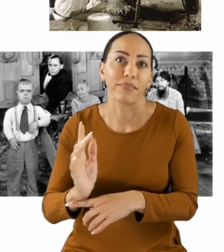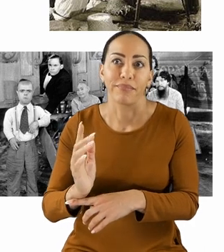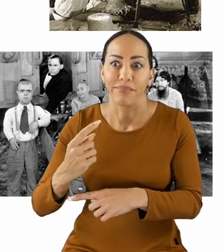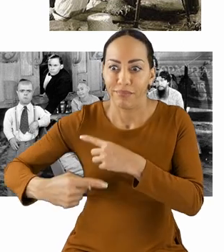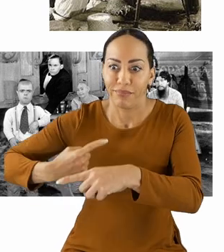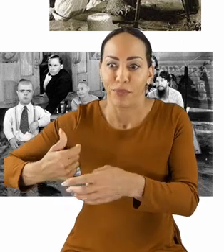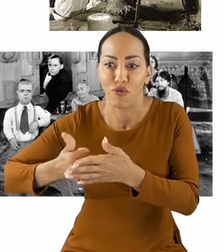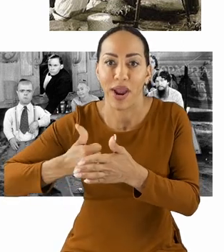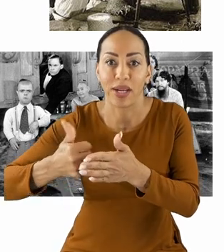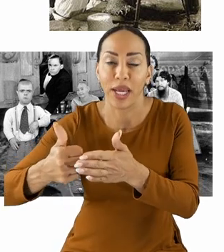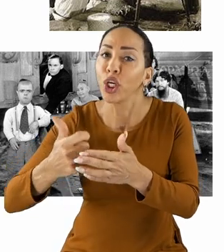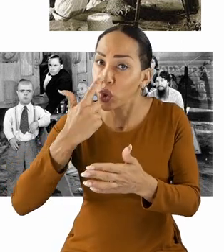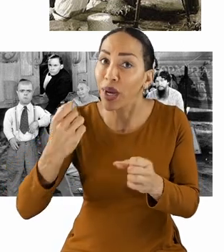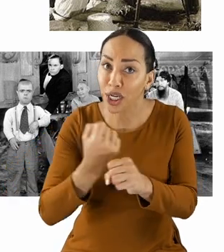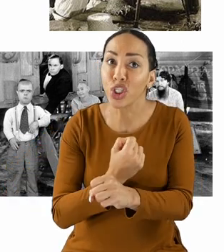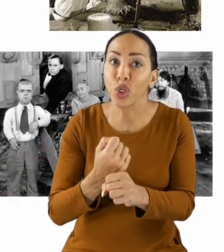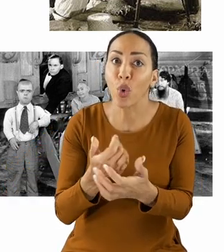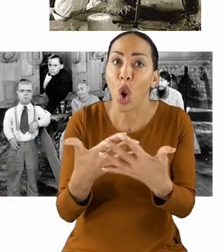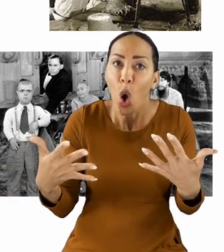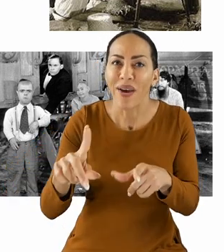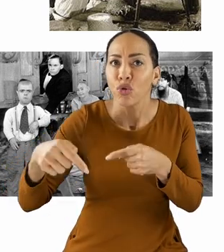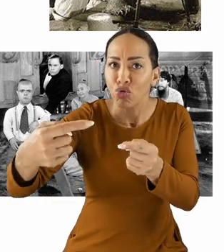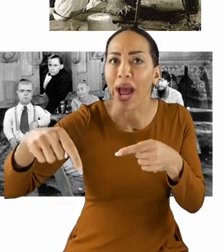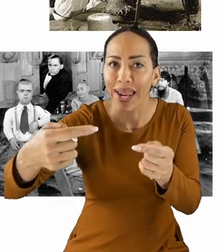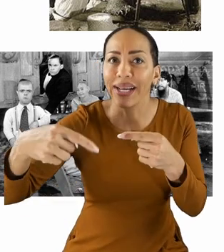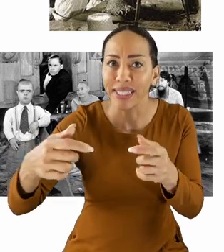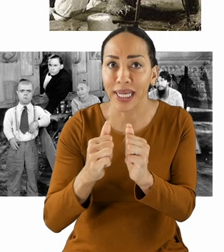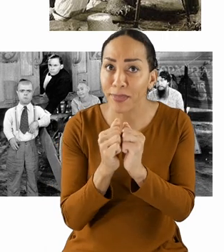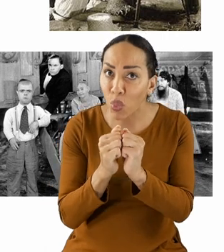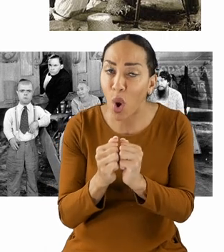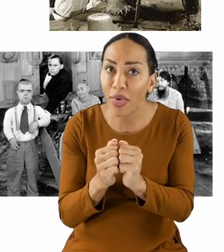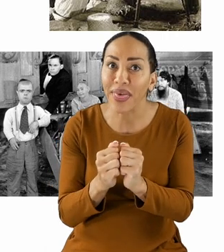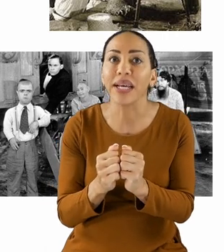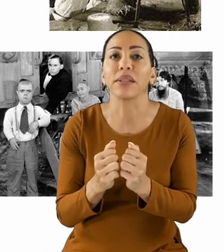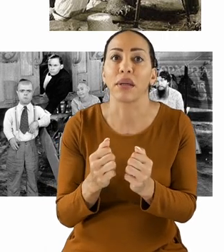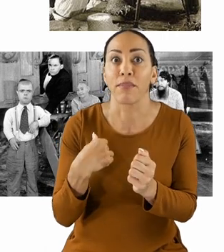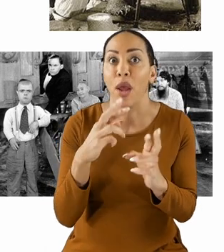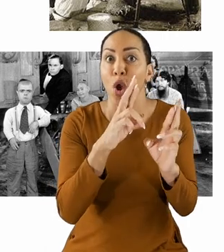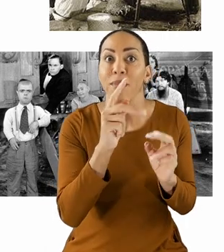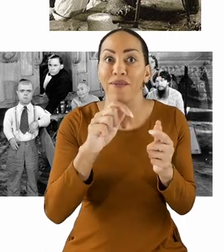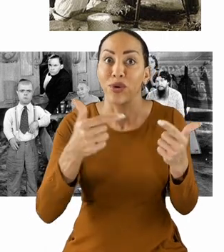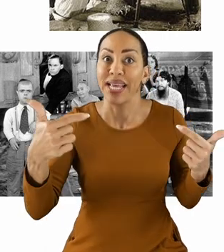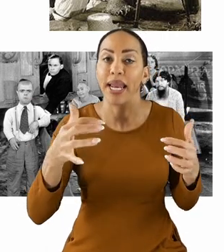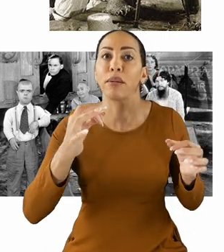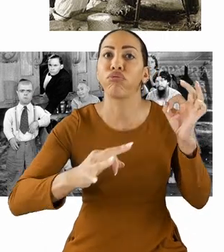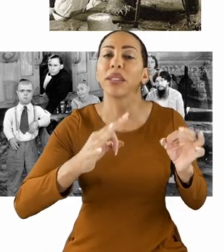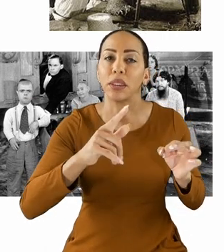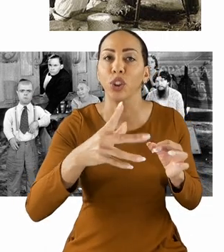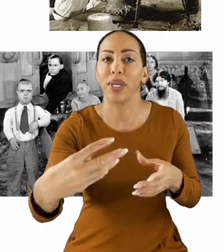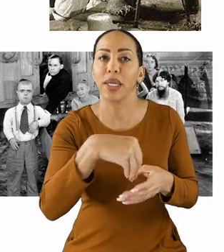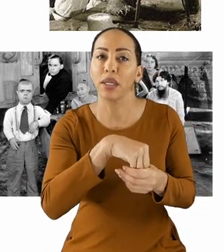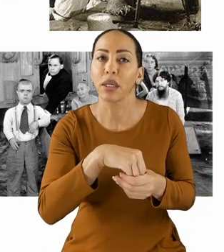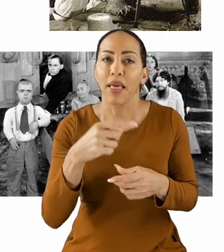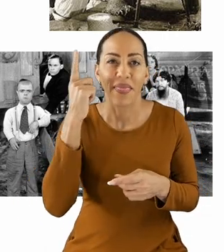do quite a lot by challenging the way people think about this. So it is worth doing, and I hope that this can be part of